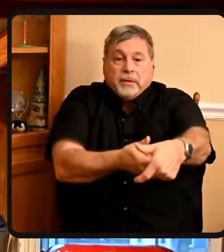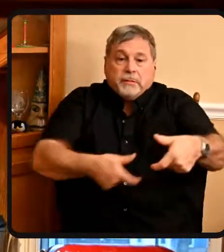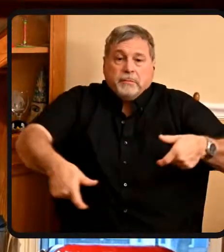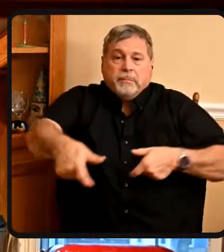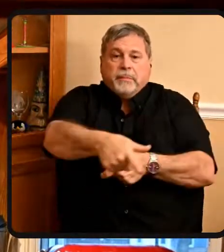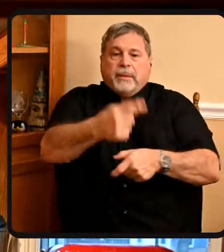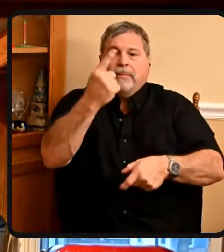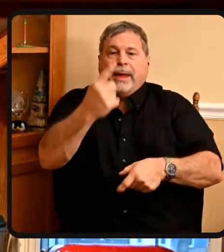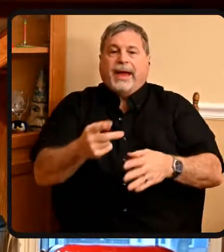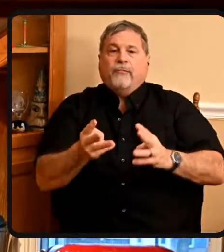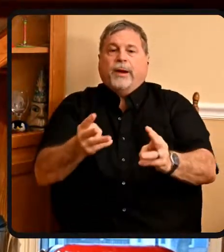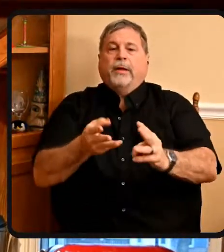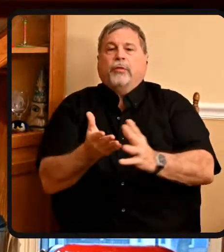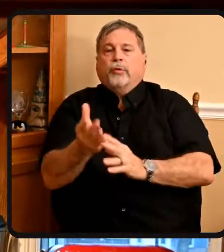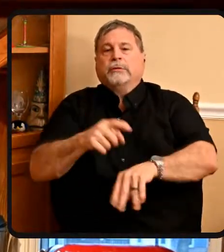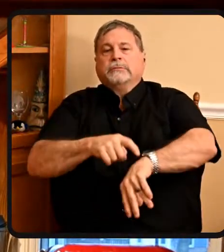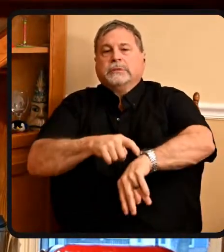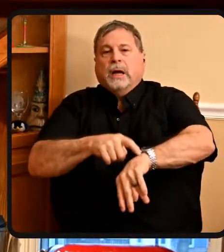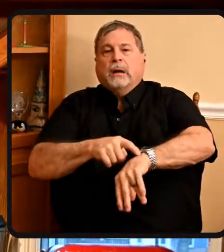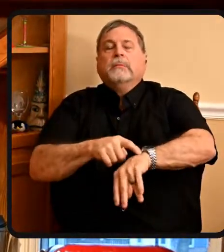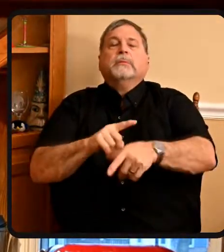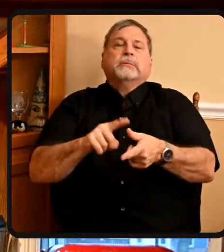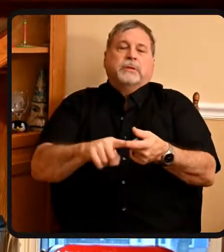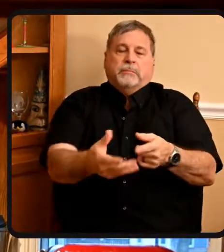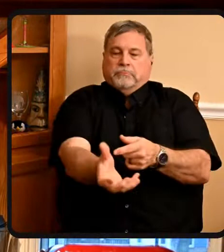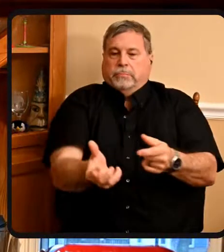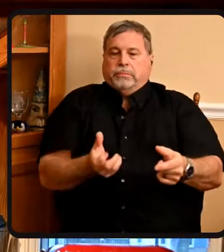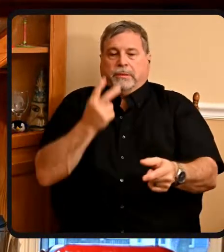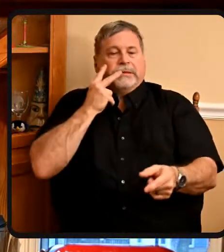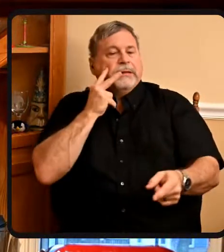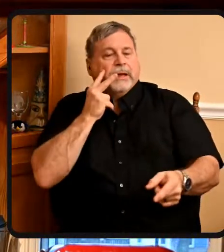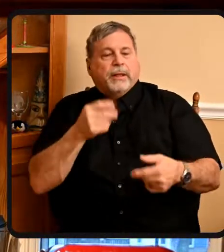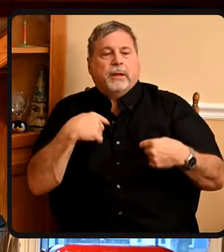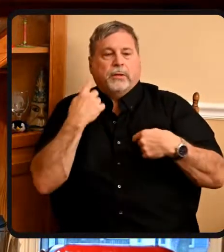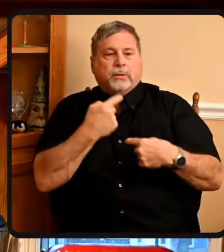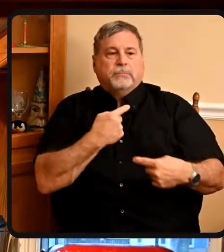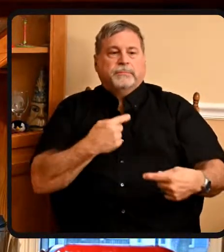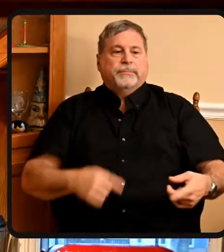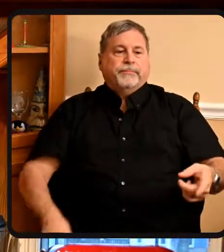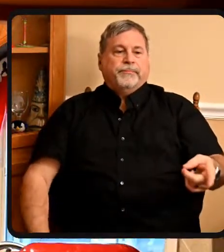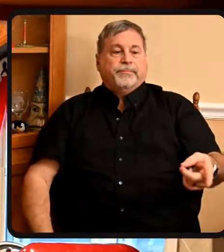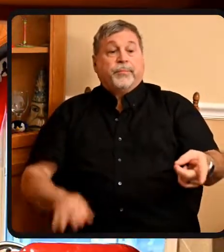may turn them halfway through. We're going to pull them out and see how they look.